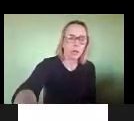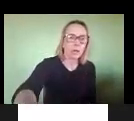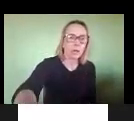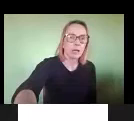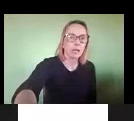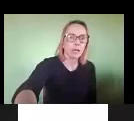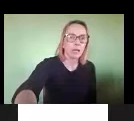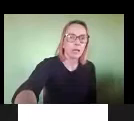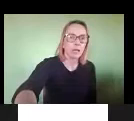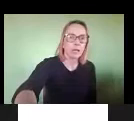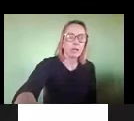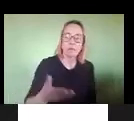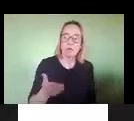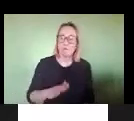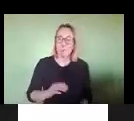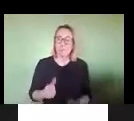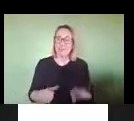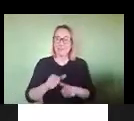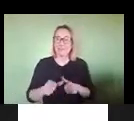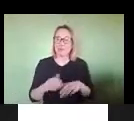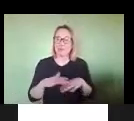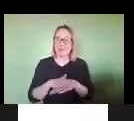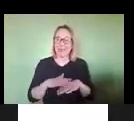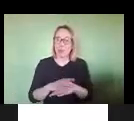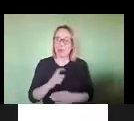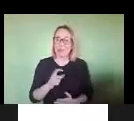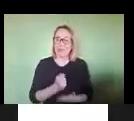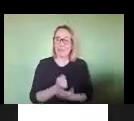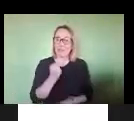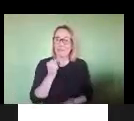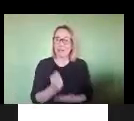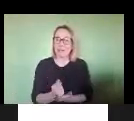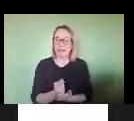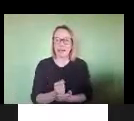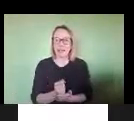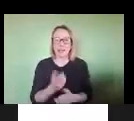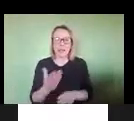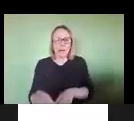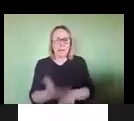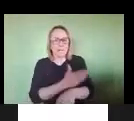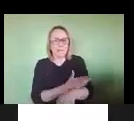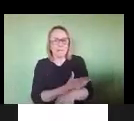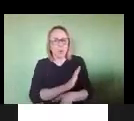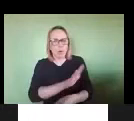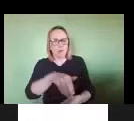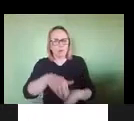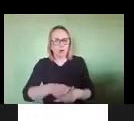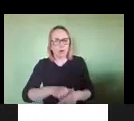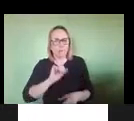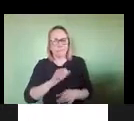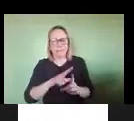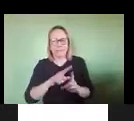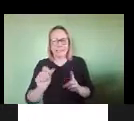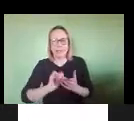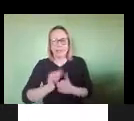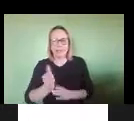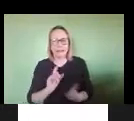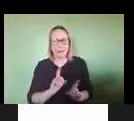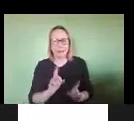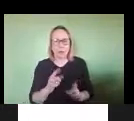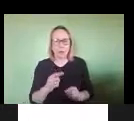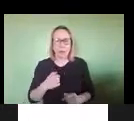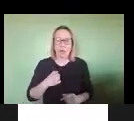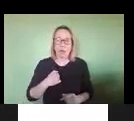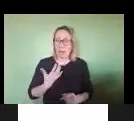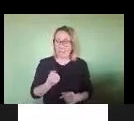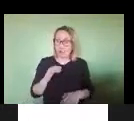Clydebank. Could you tell me, Ronnie, what digital skills you had before you joined the network? I had computer